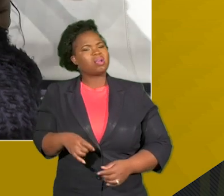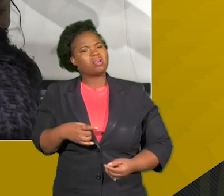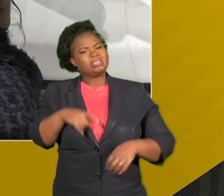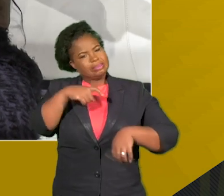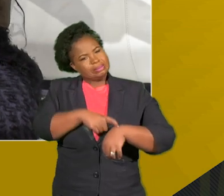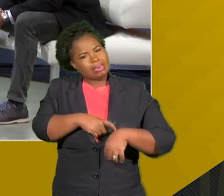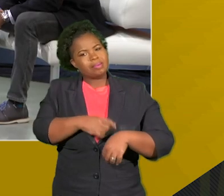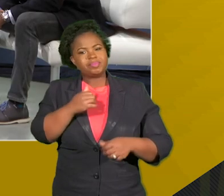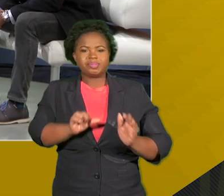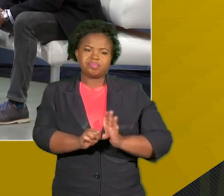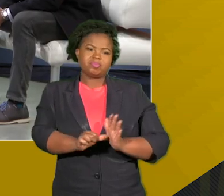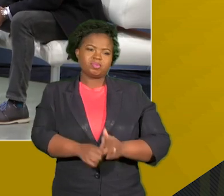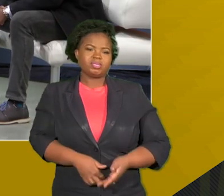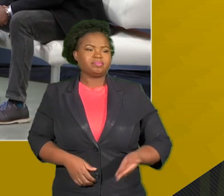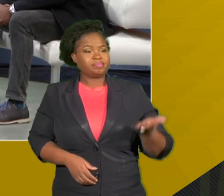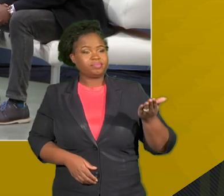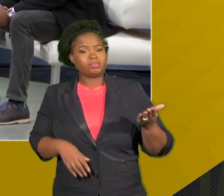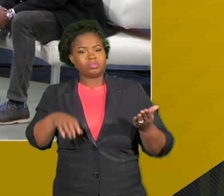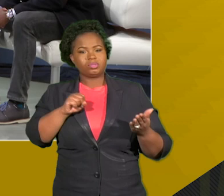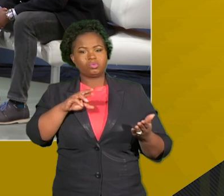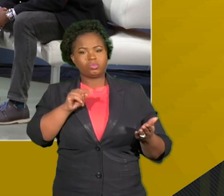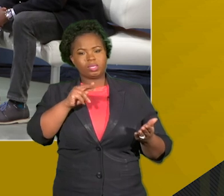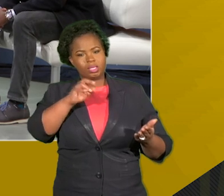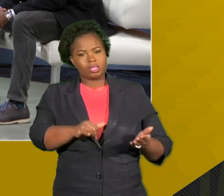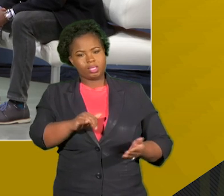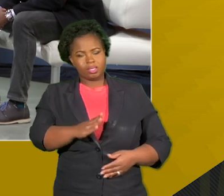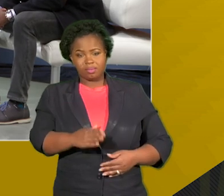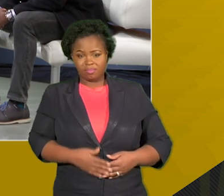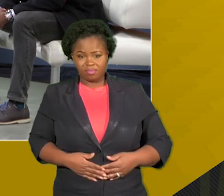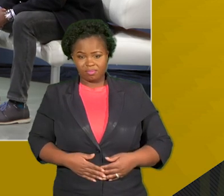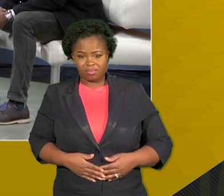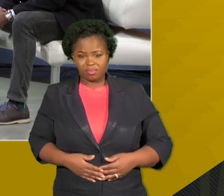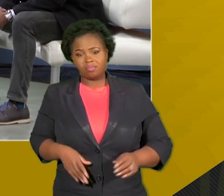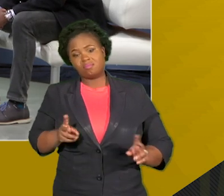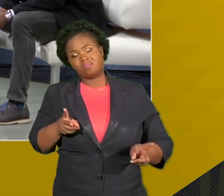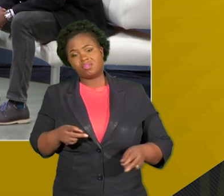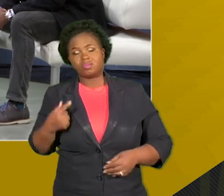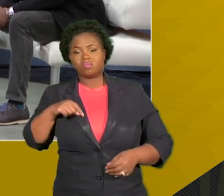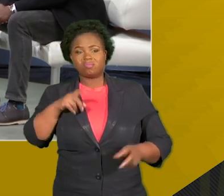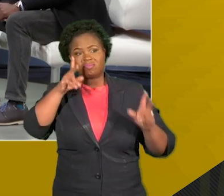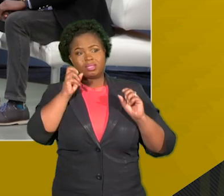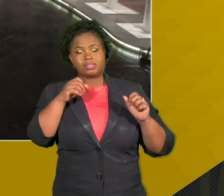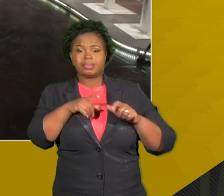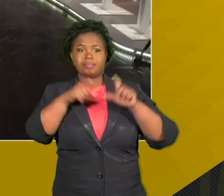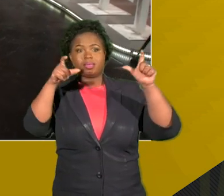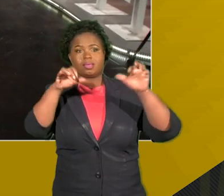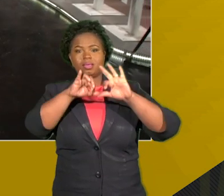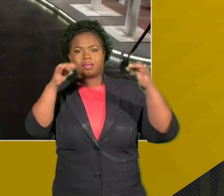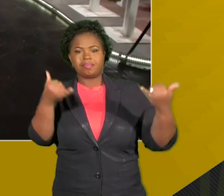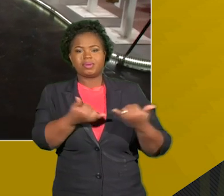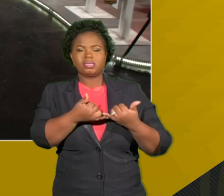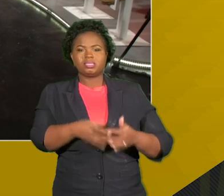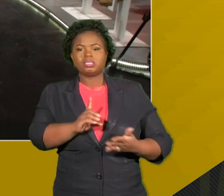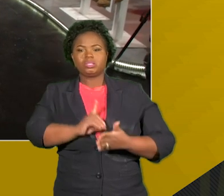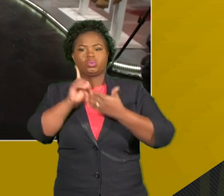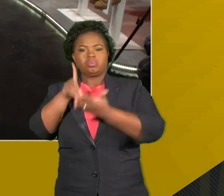effort. But maybe let's speak to Sune, if you can just pass the mic down to Sune. Sune, we often also hear khore big companies use